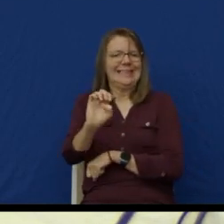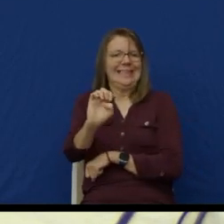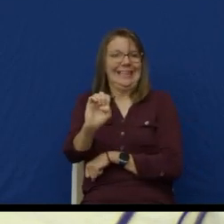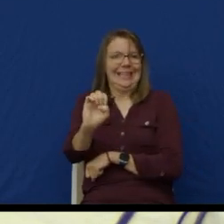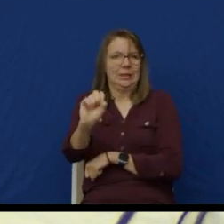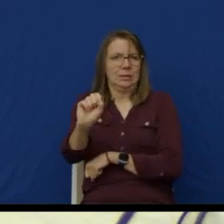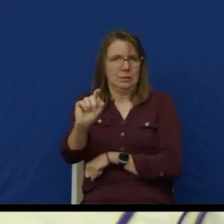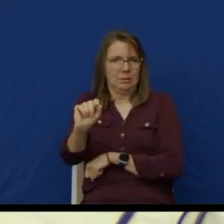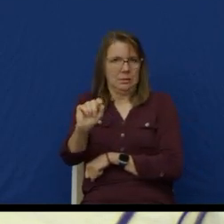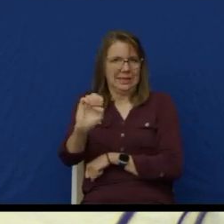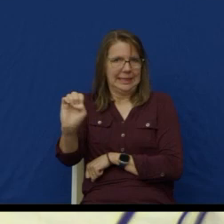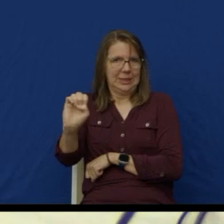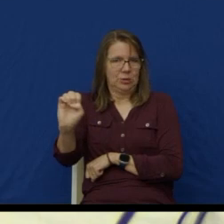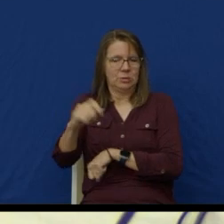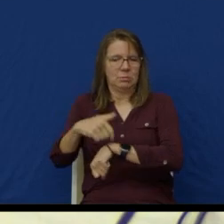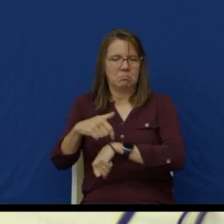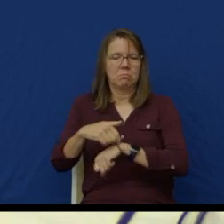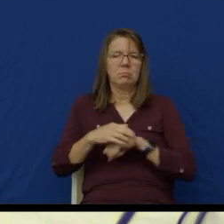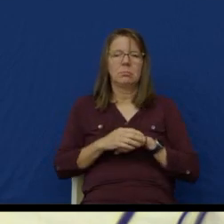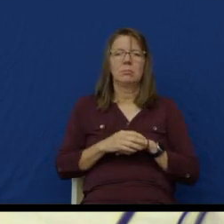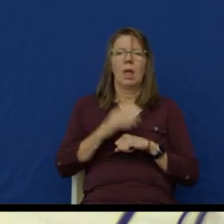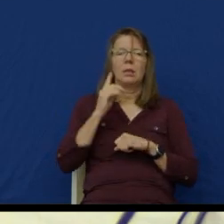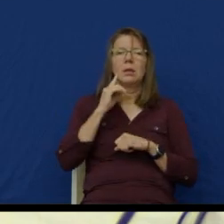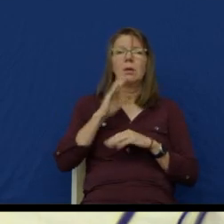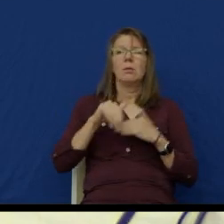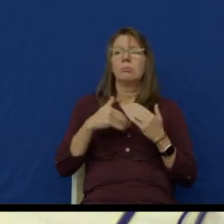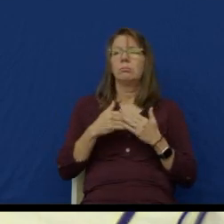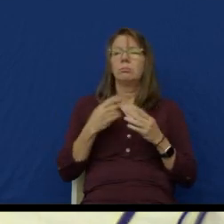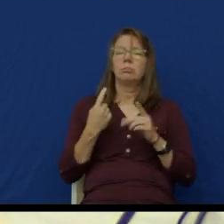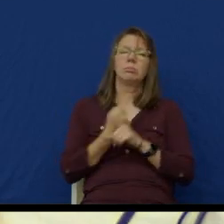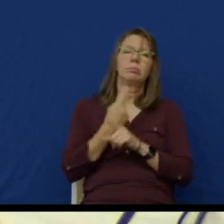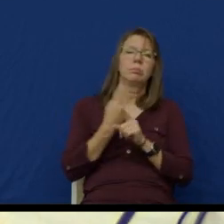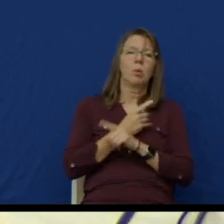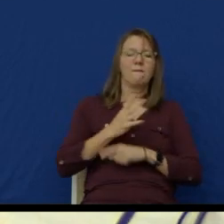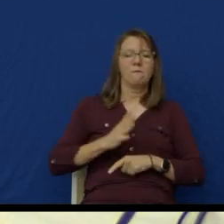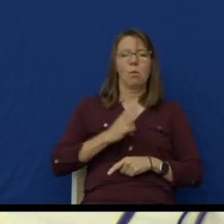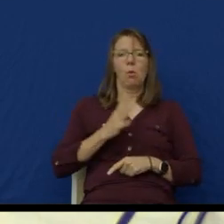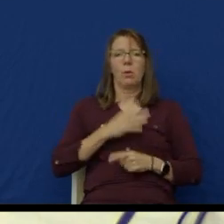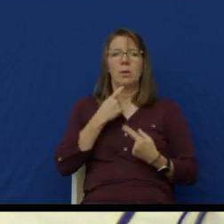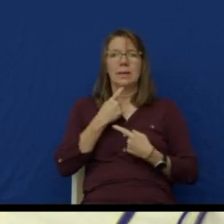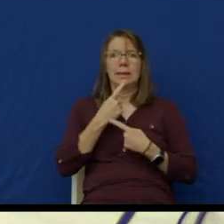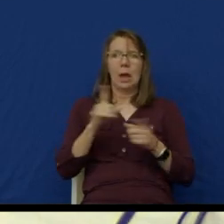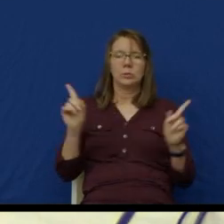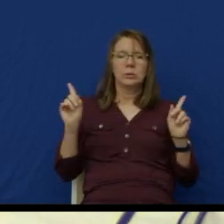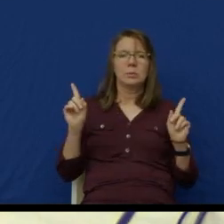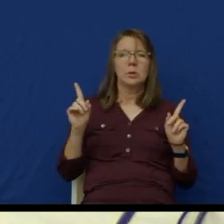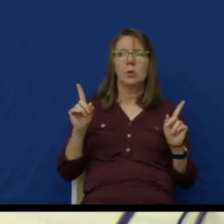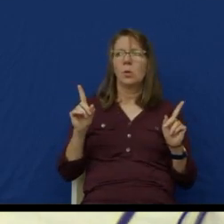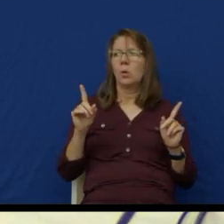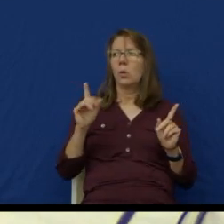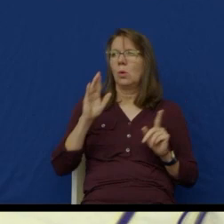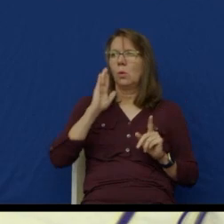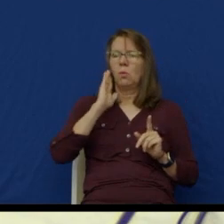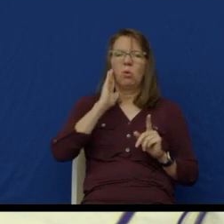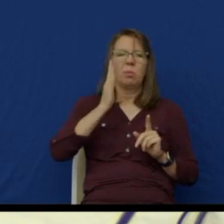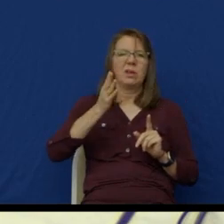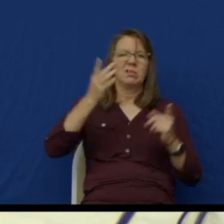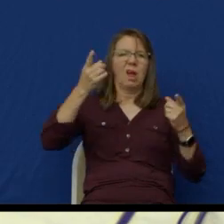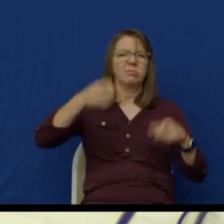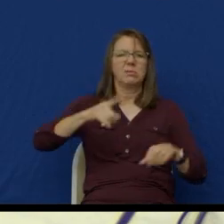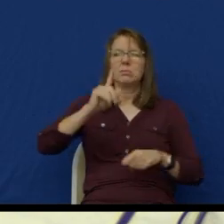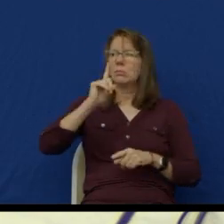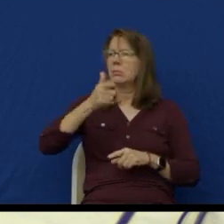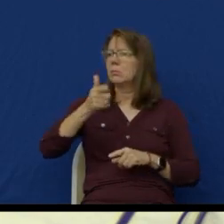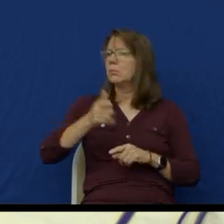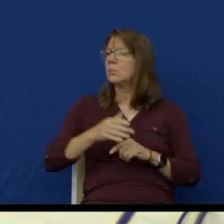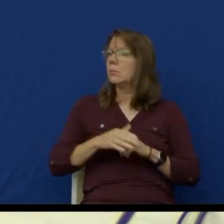Of course, all the appropriate formal announcements for that meeting will be made. And Chair Robinson,